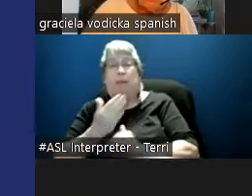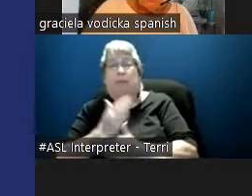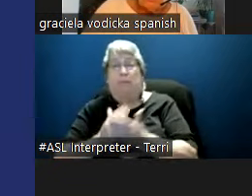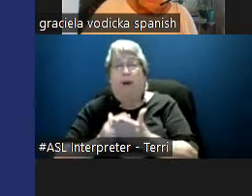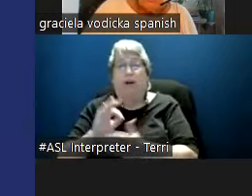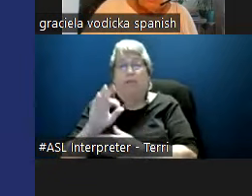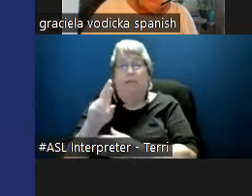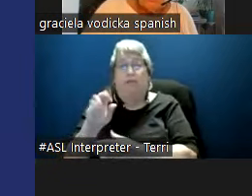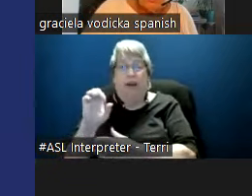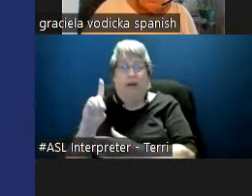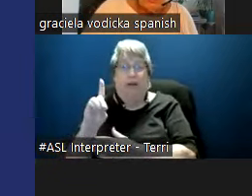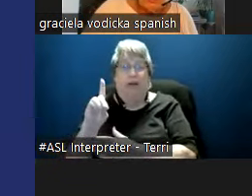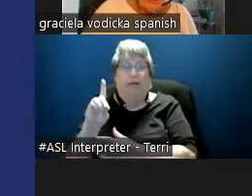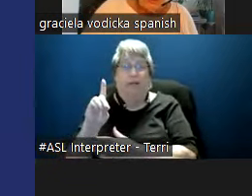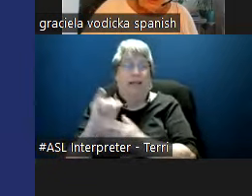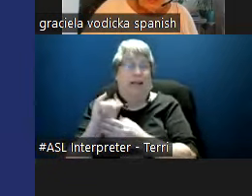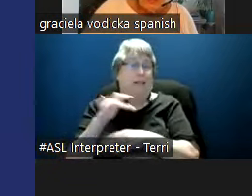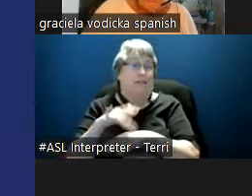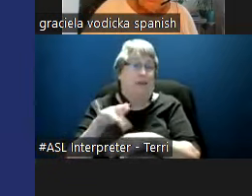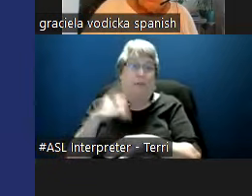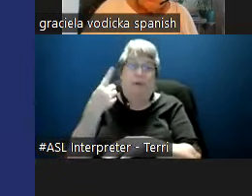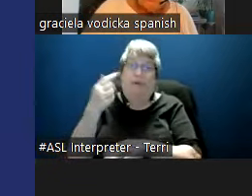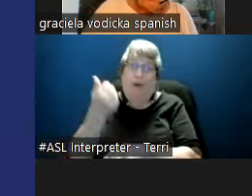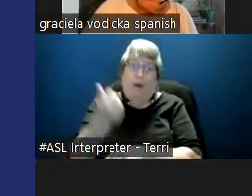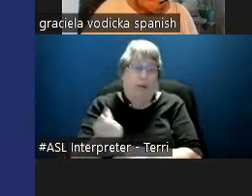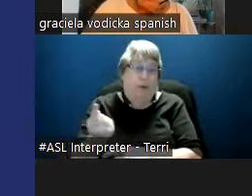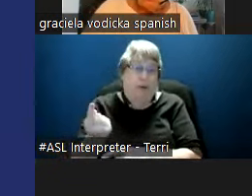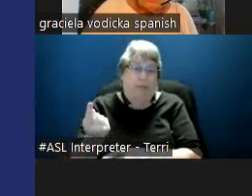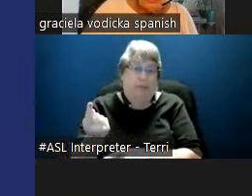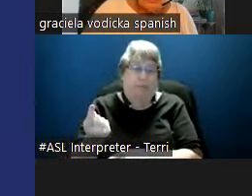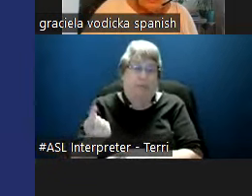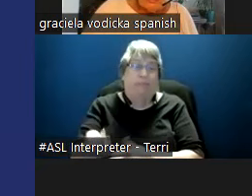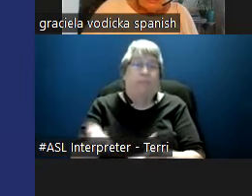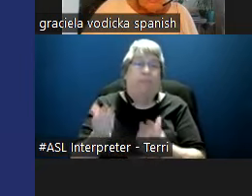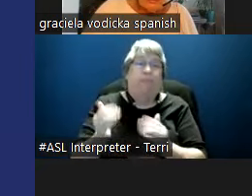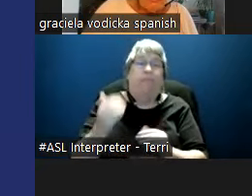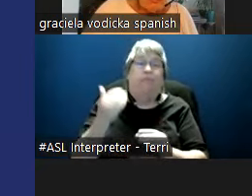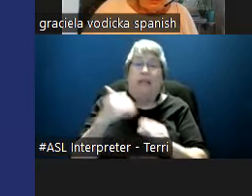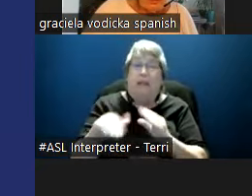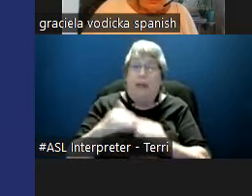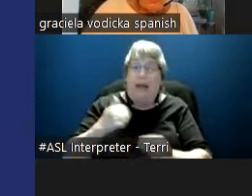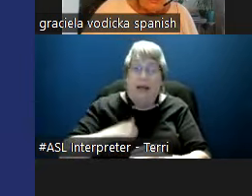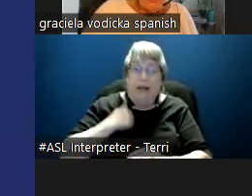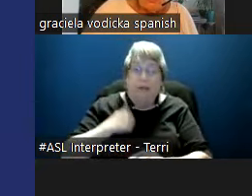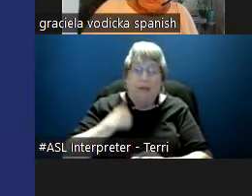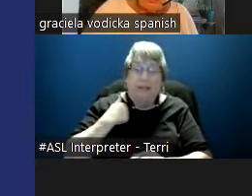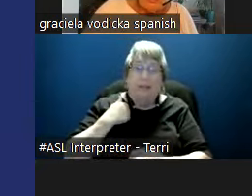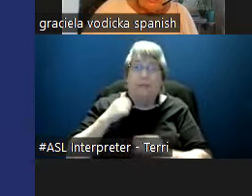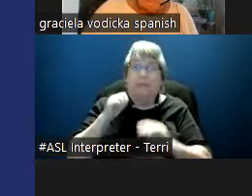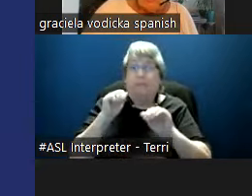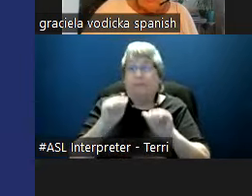information. And email addresses can be